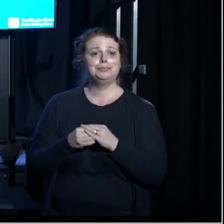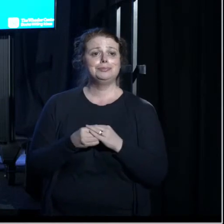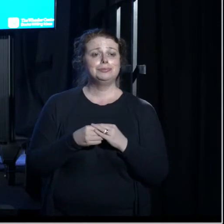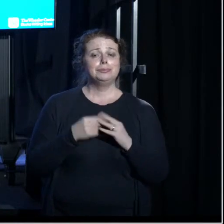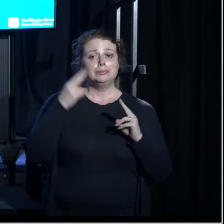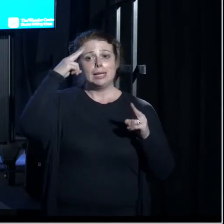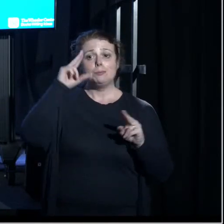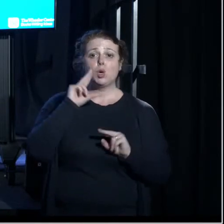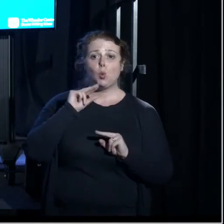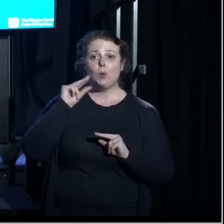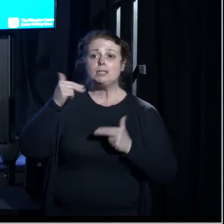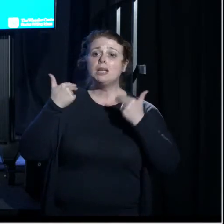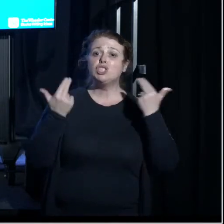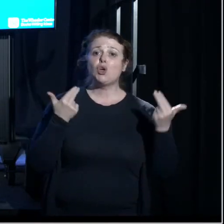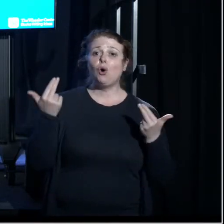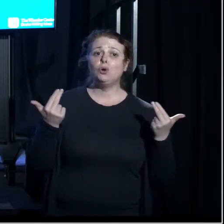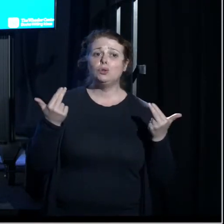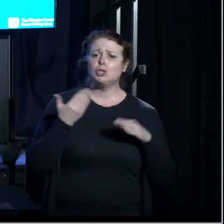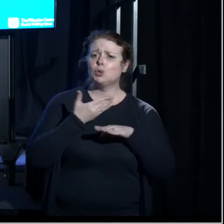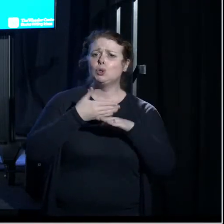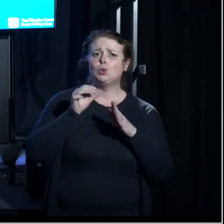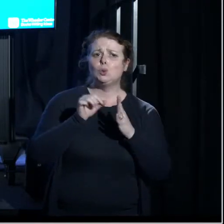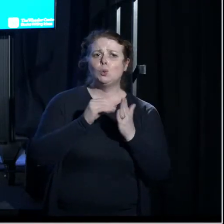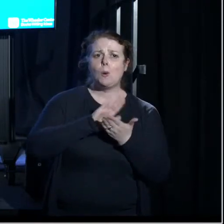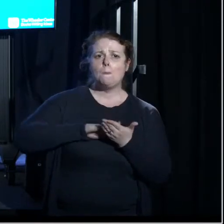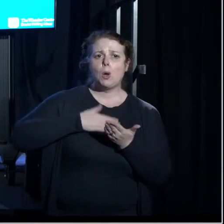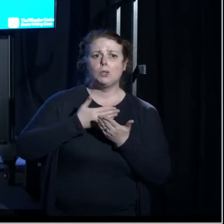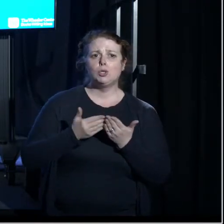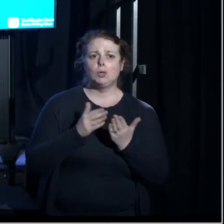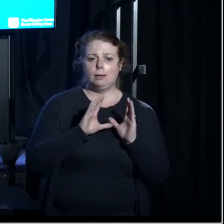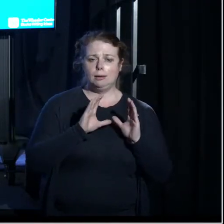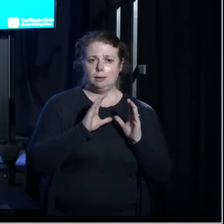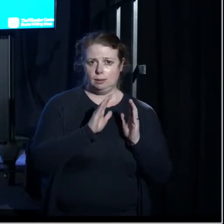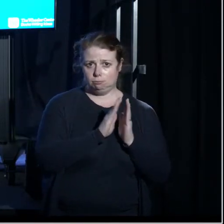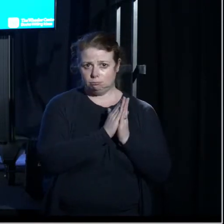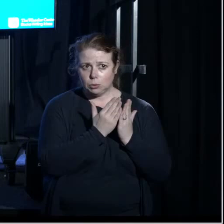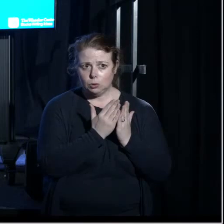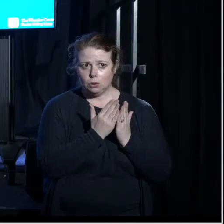Songs, which is his new poetry collection that he'll be reading from